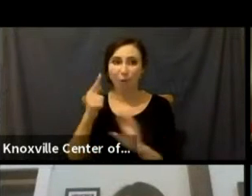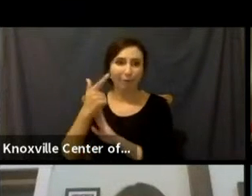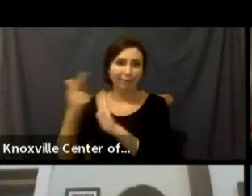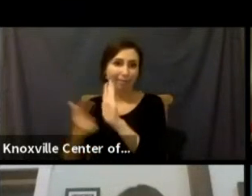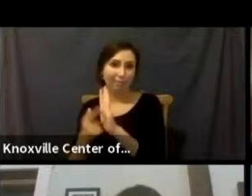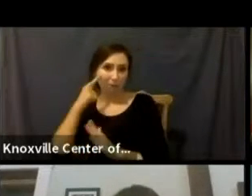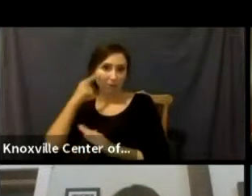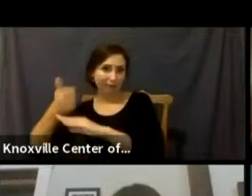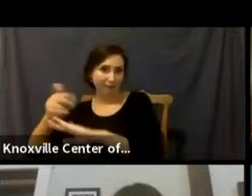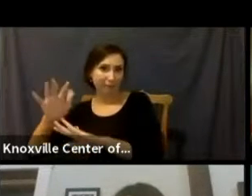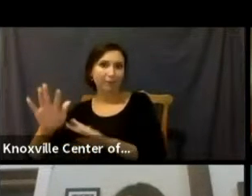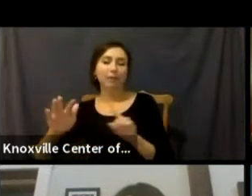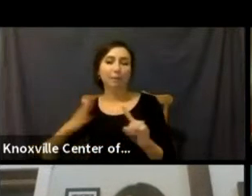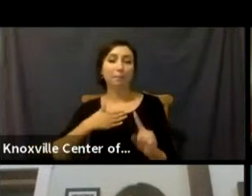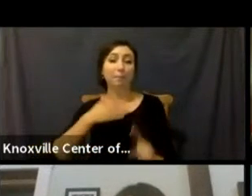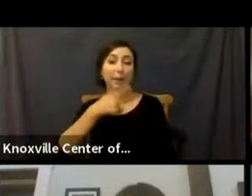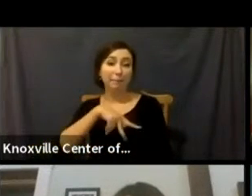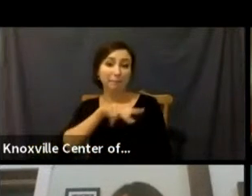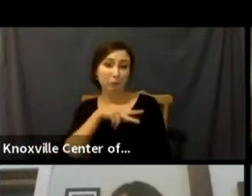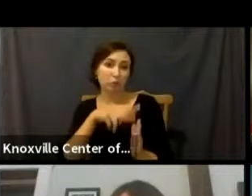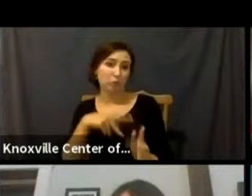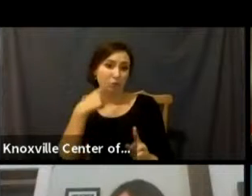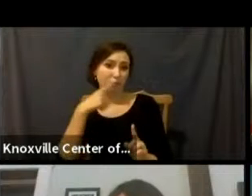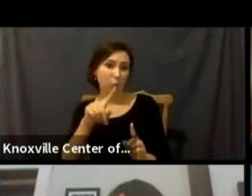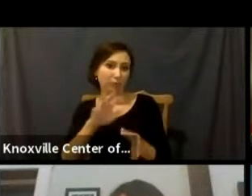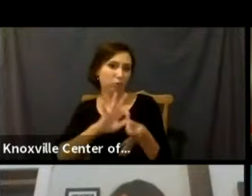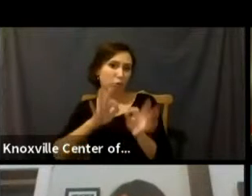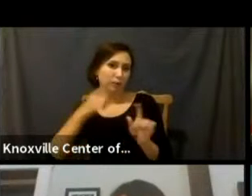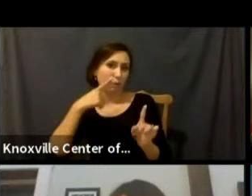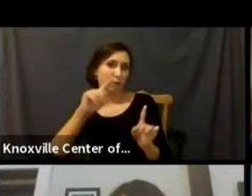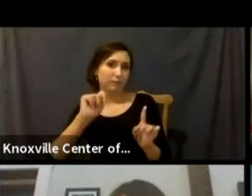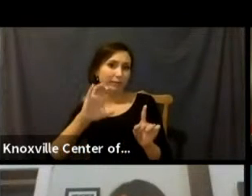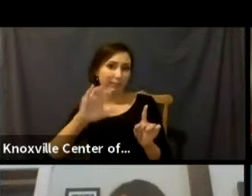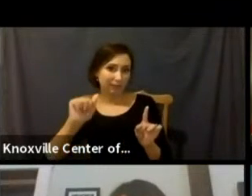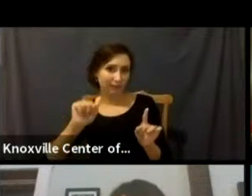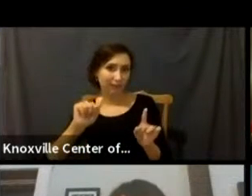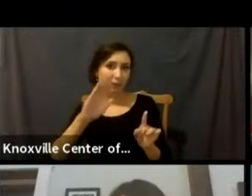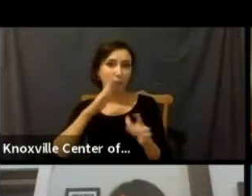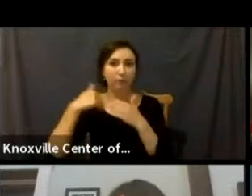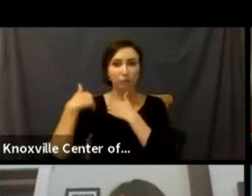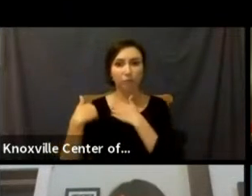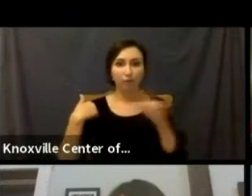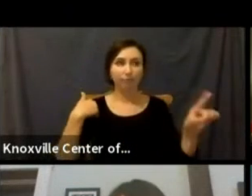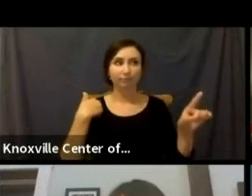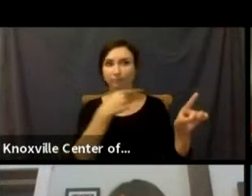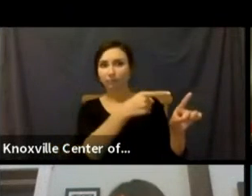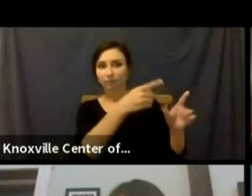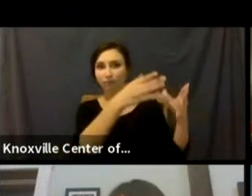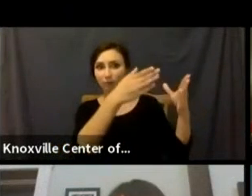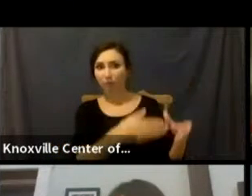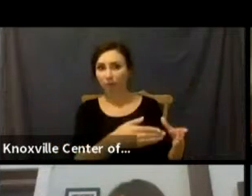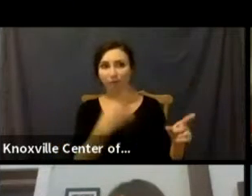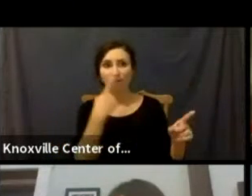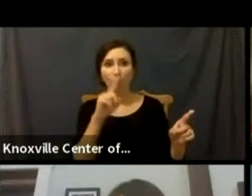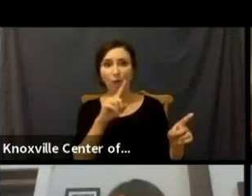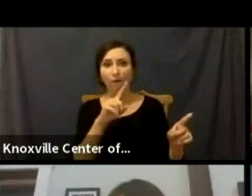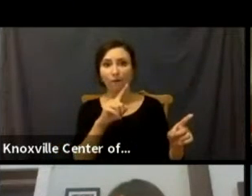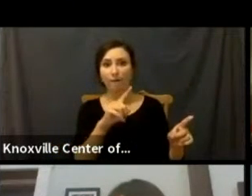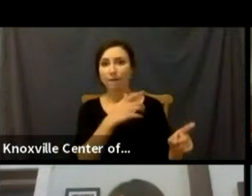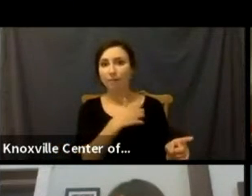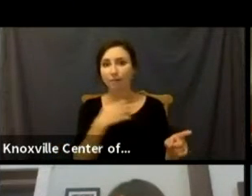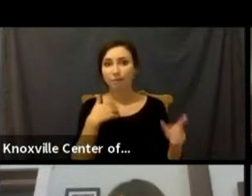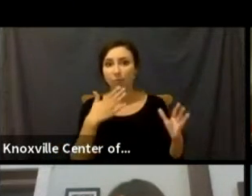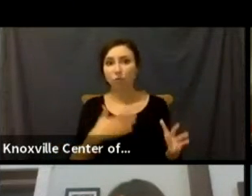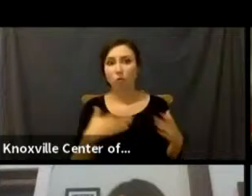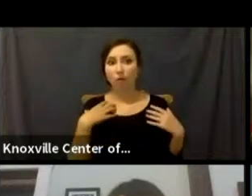that's my personal read of the TCA, that it falls then to the designee of the Commissioner of Health, i.e. the public